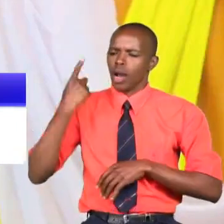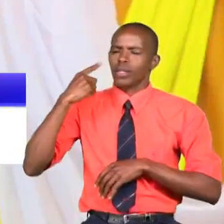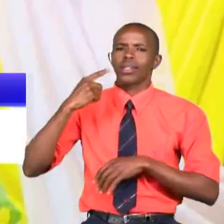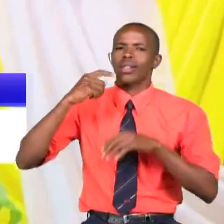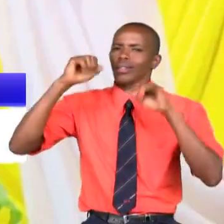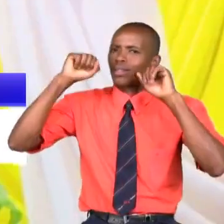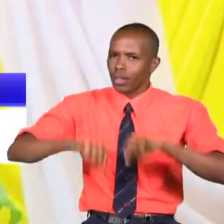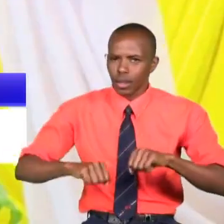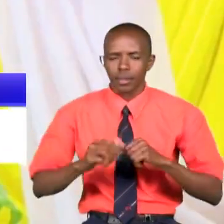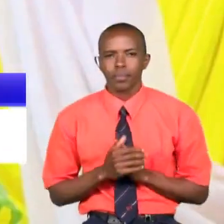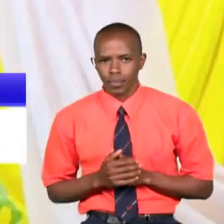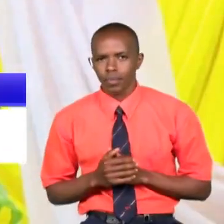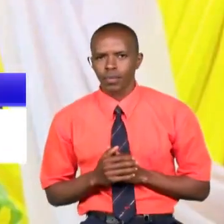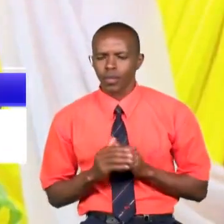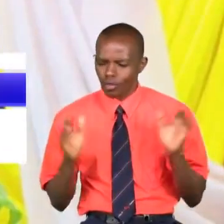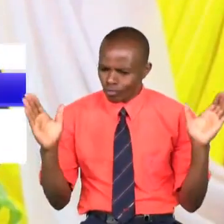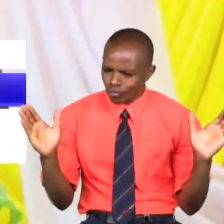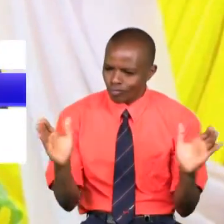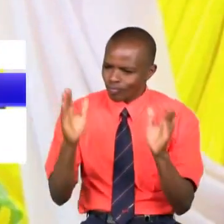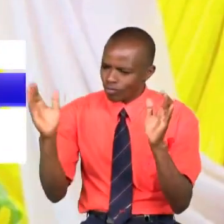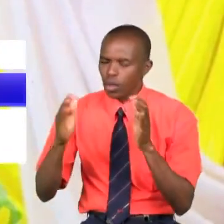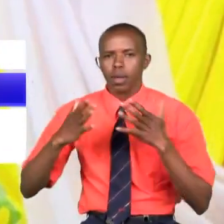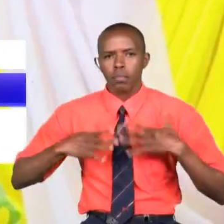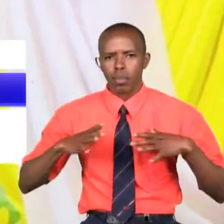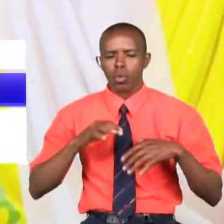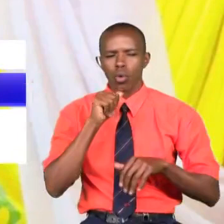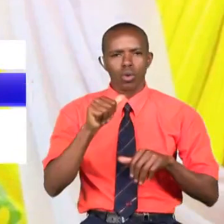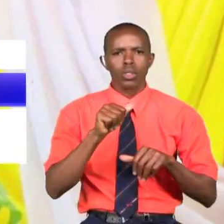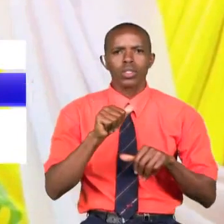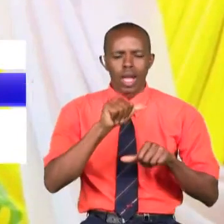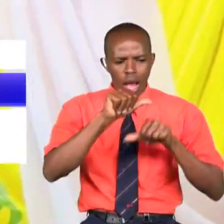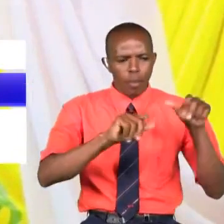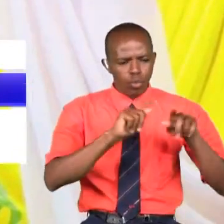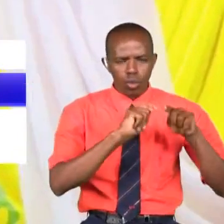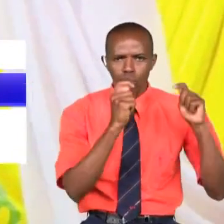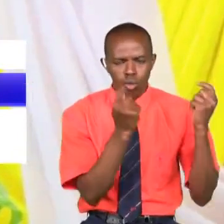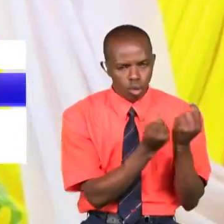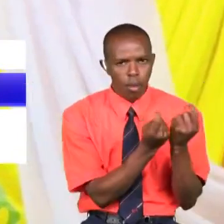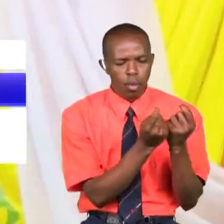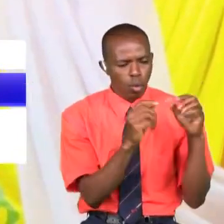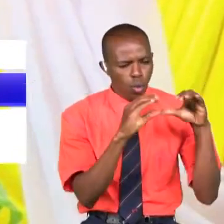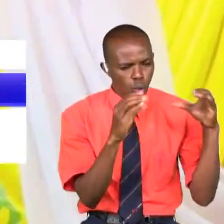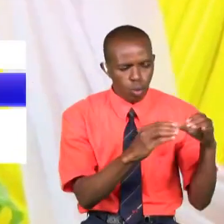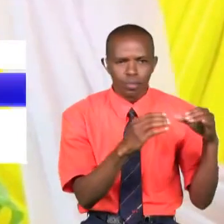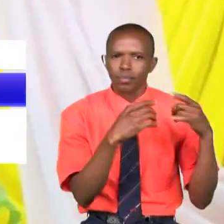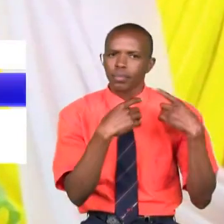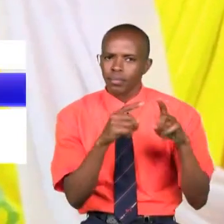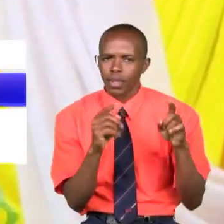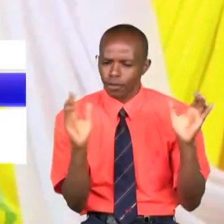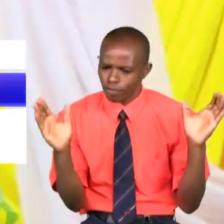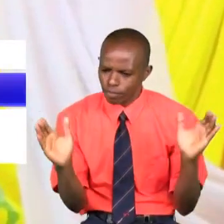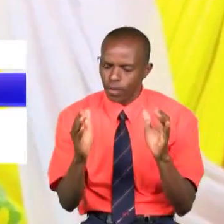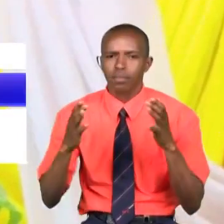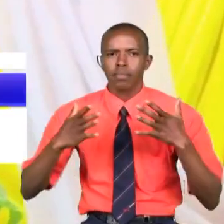kweli? Is to mobilize people not along their ethnic lines, but to mobilize